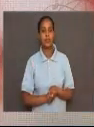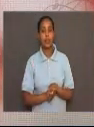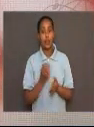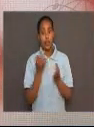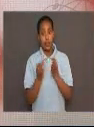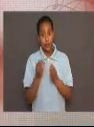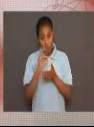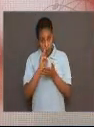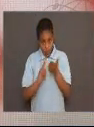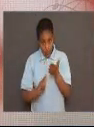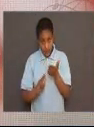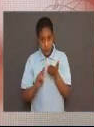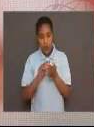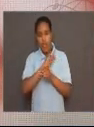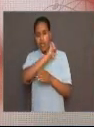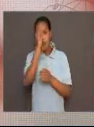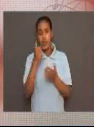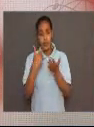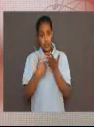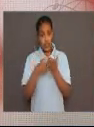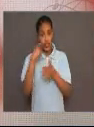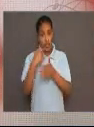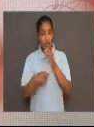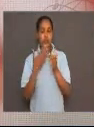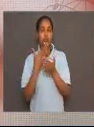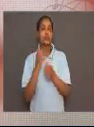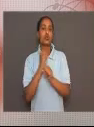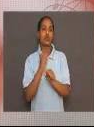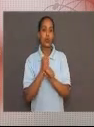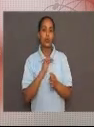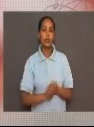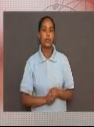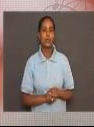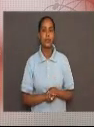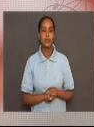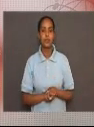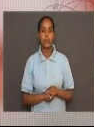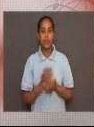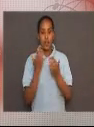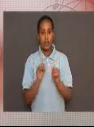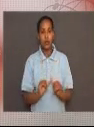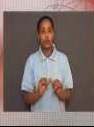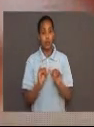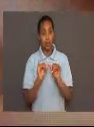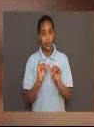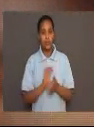If you mentioned any of these results, good job! Let us